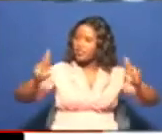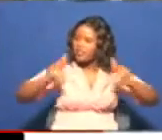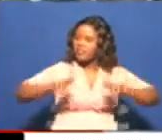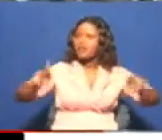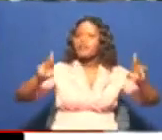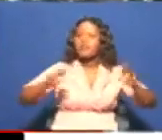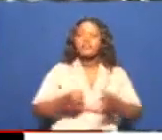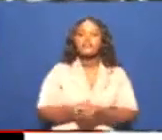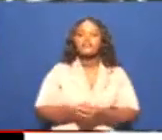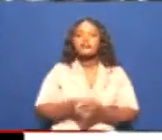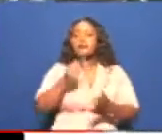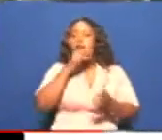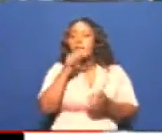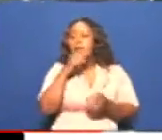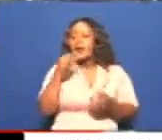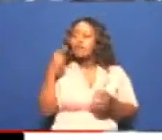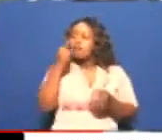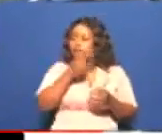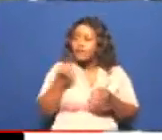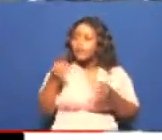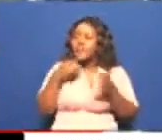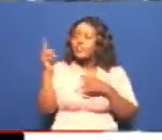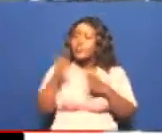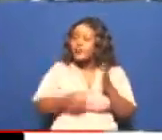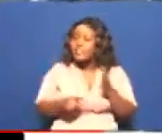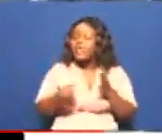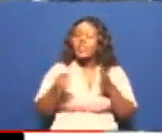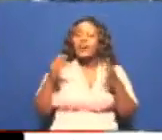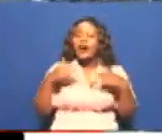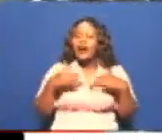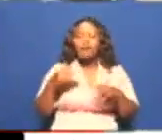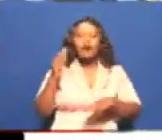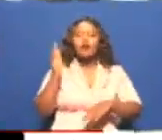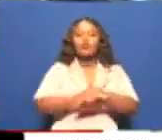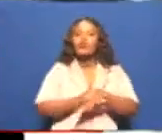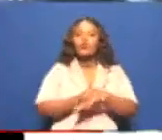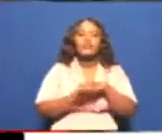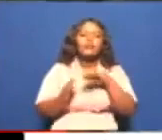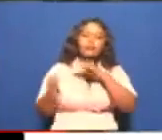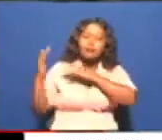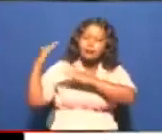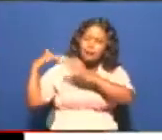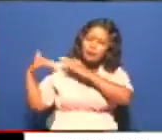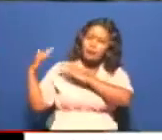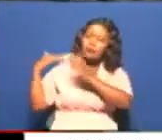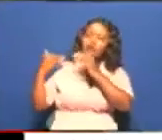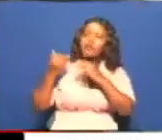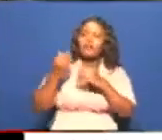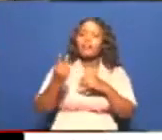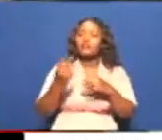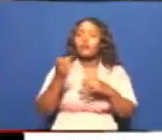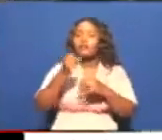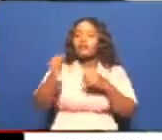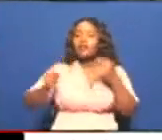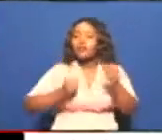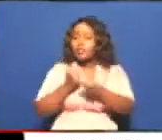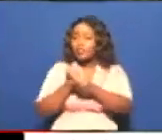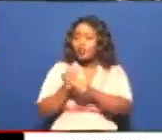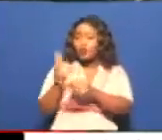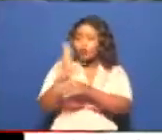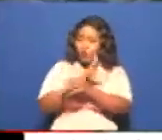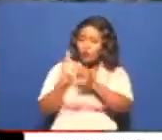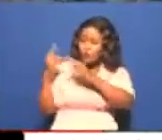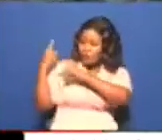Natembeya, who prided himself as having had a prolific career over the past 25 years, says he'll use his experience on